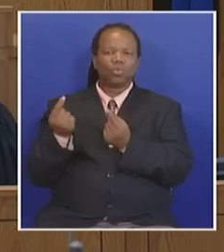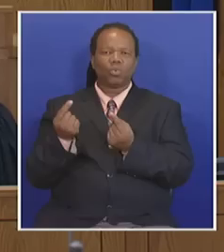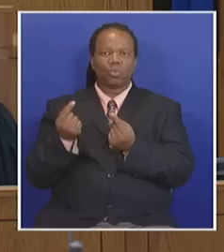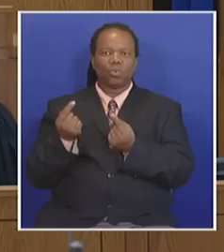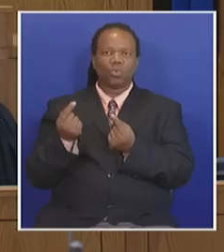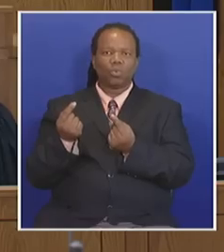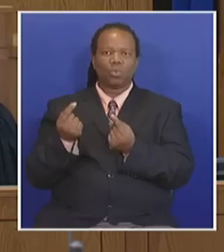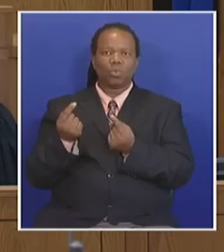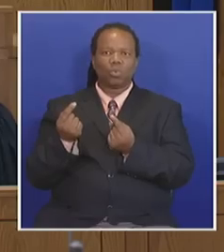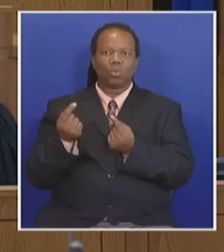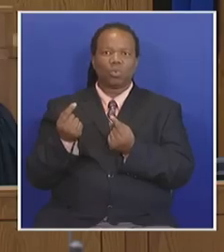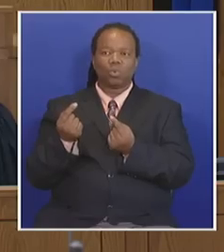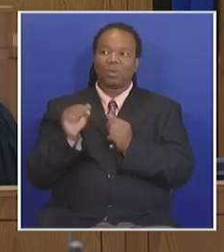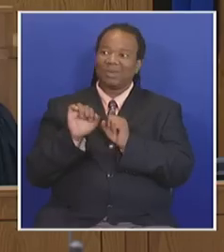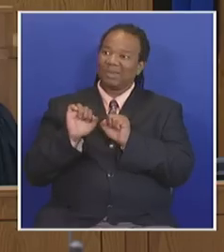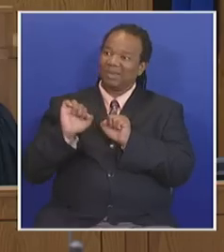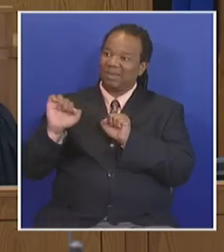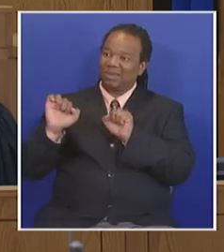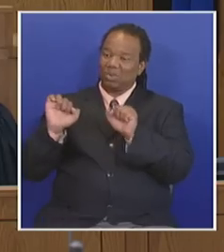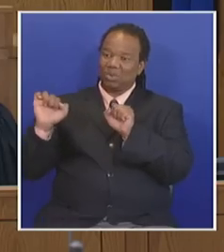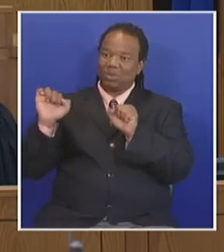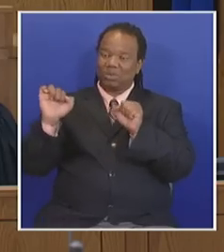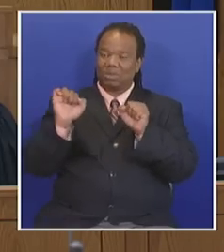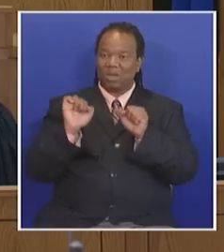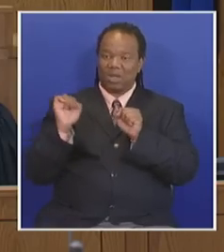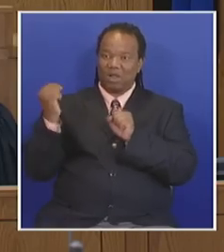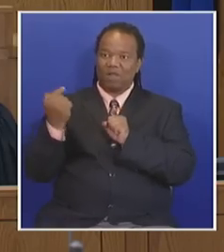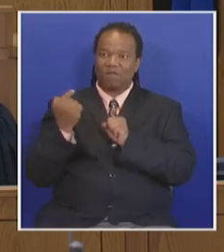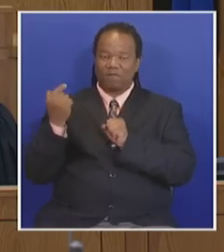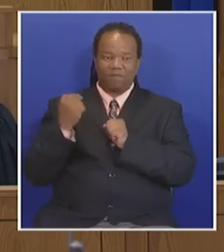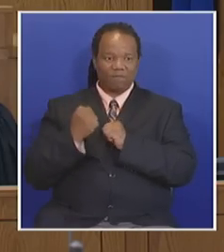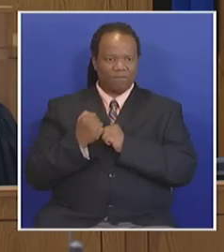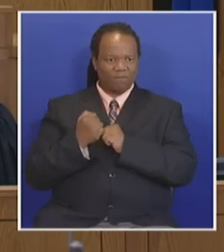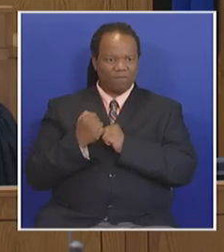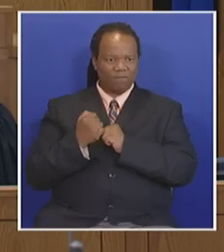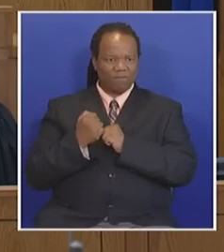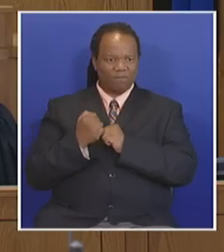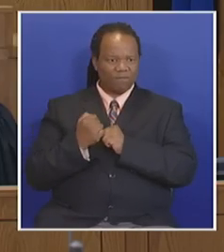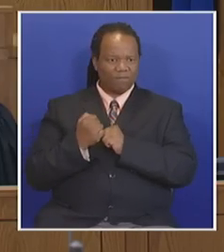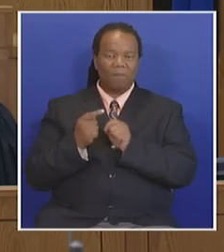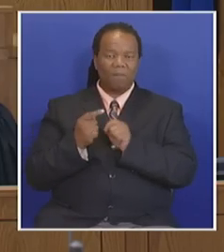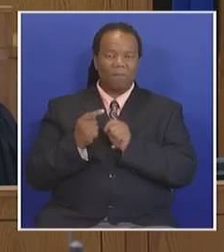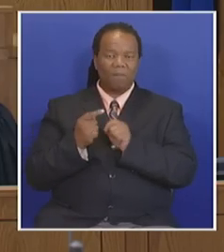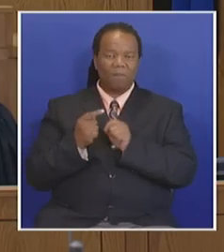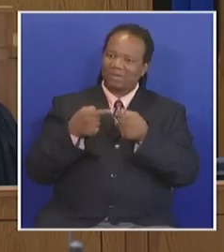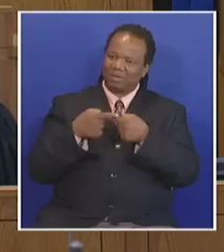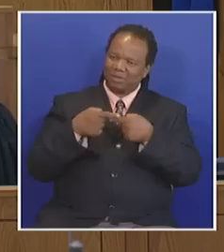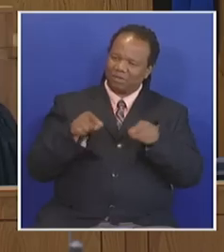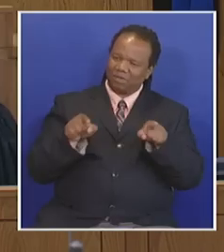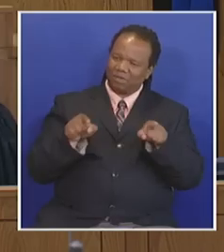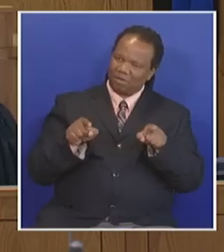and amongst yourselves in this house actually has a bearing on how the public perceives you and this